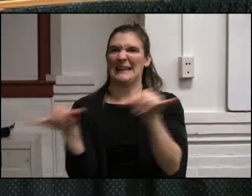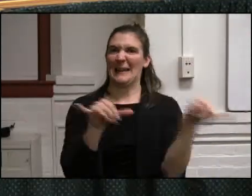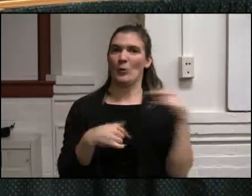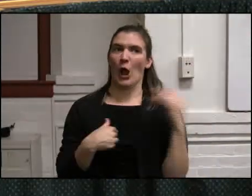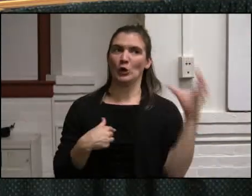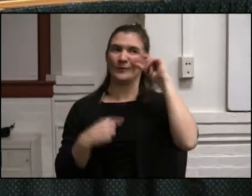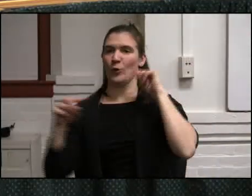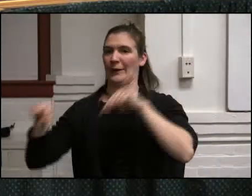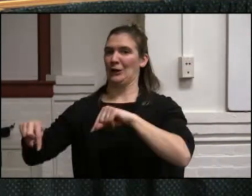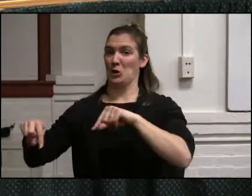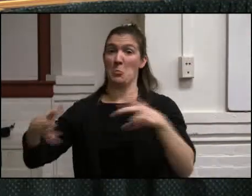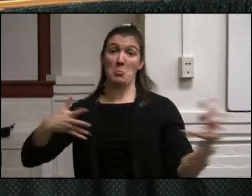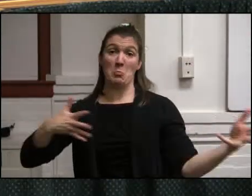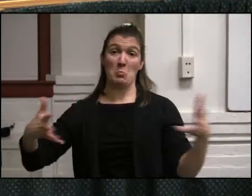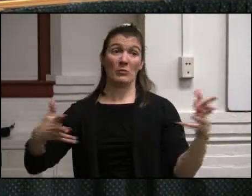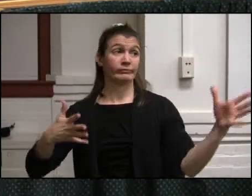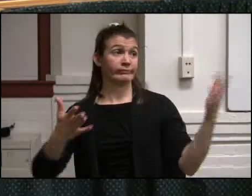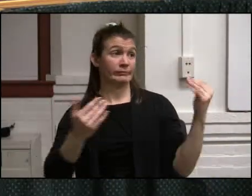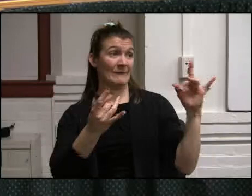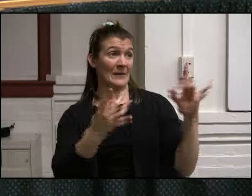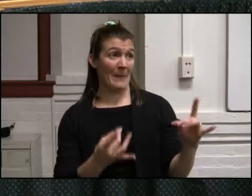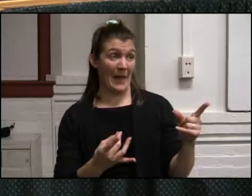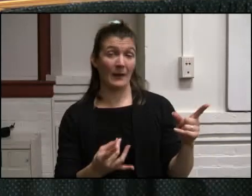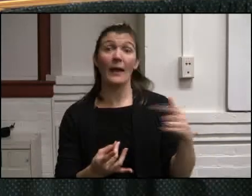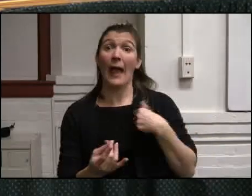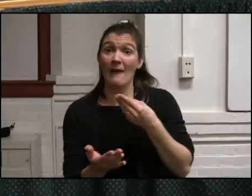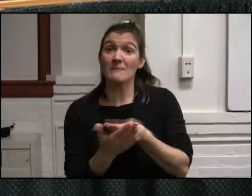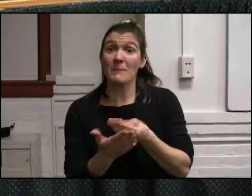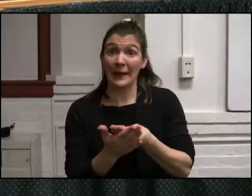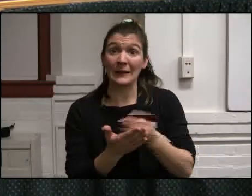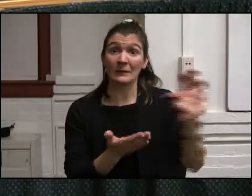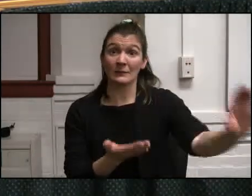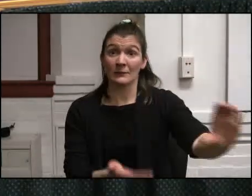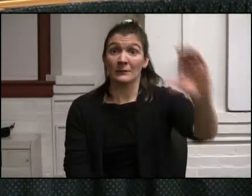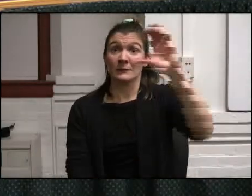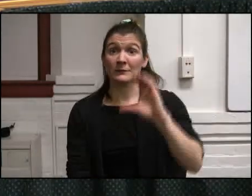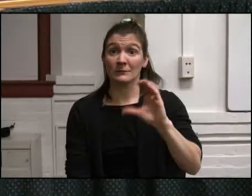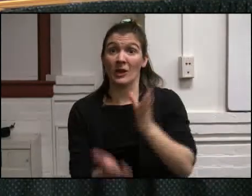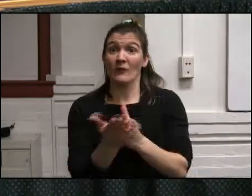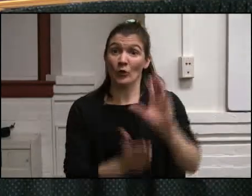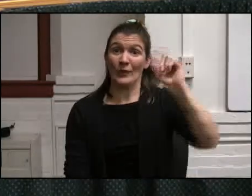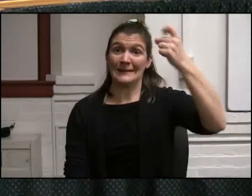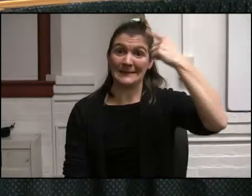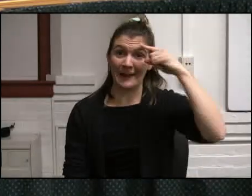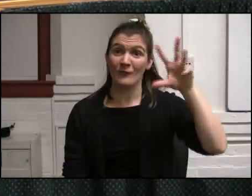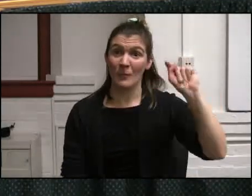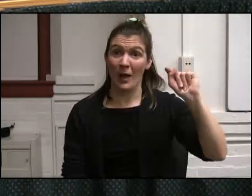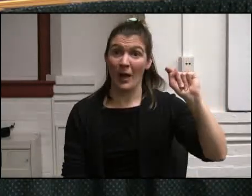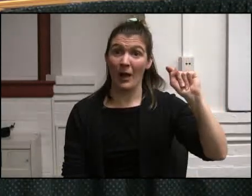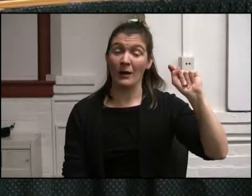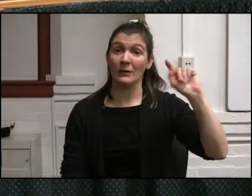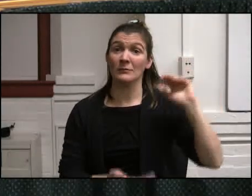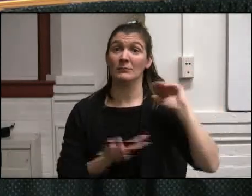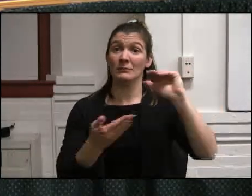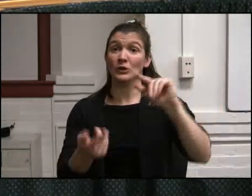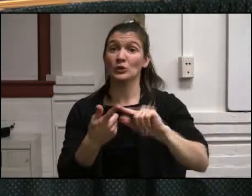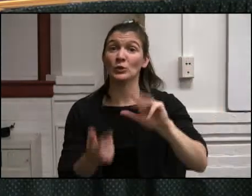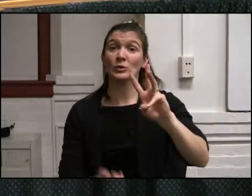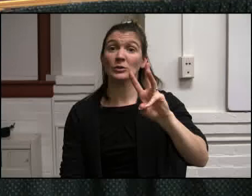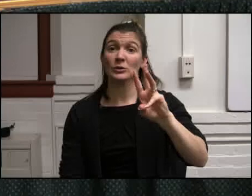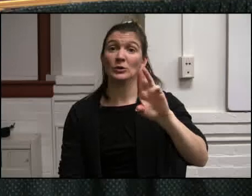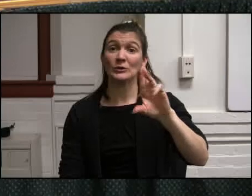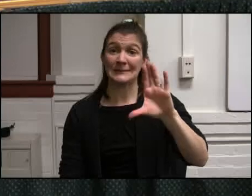for southeastern Vermont. And there's funding that's been provided by the state that's being provided to the Windham Regional